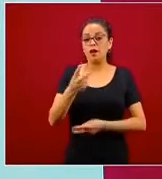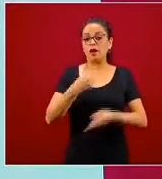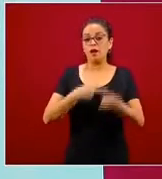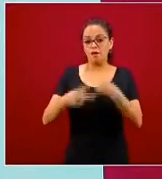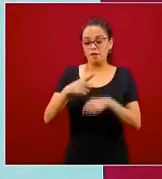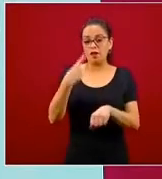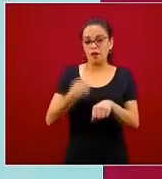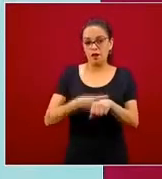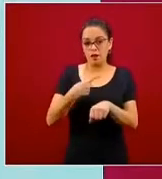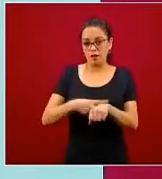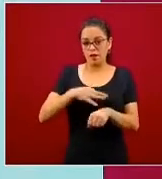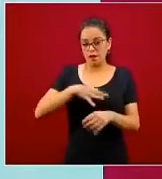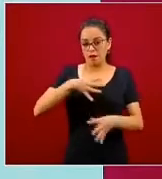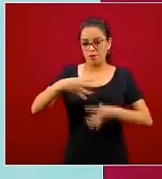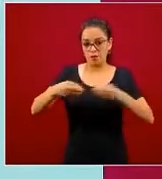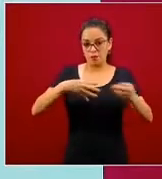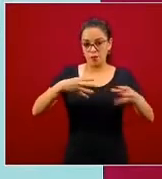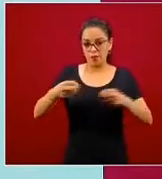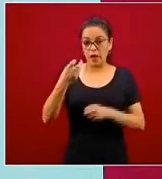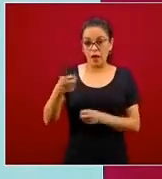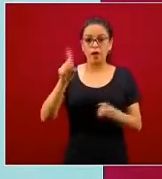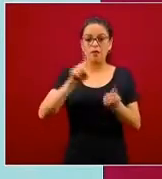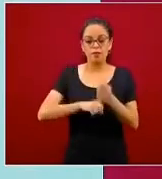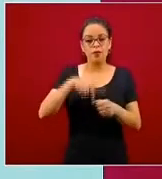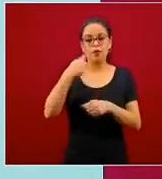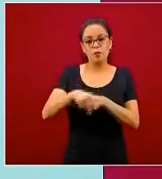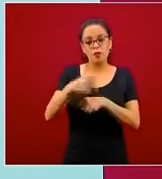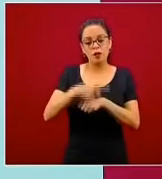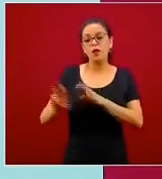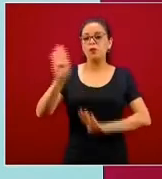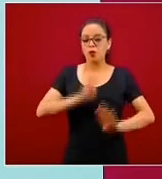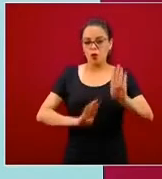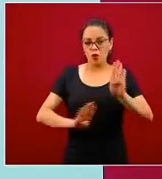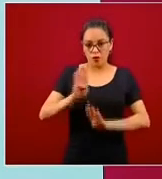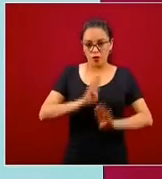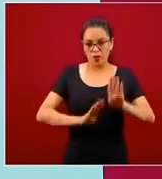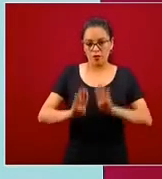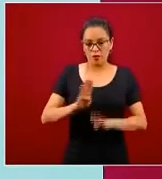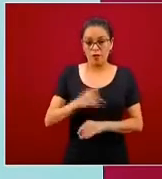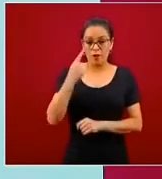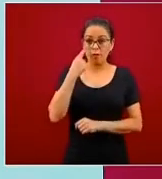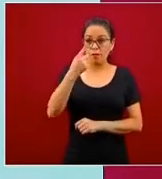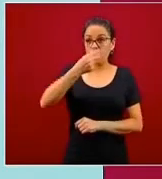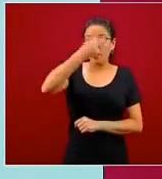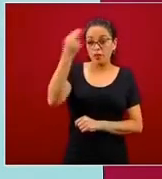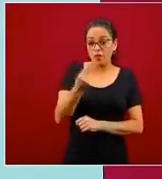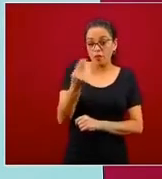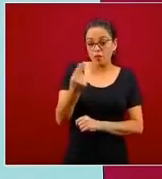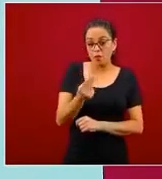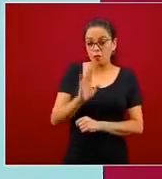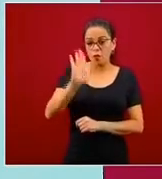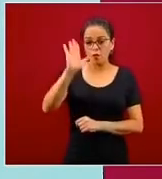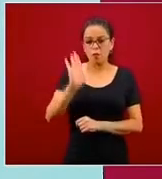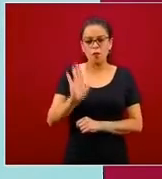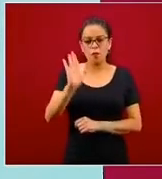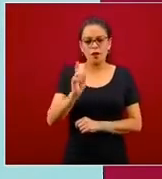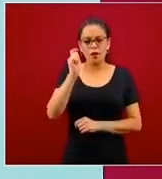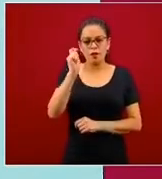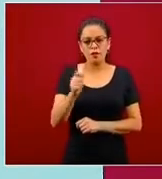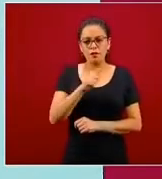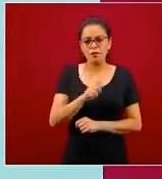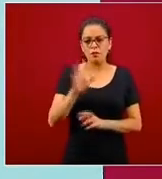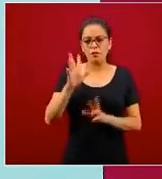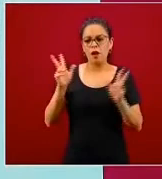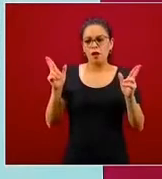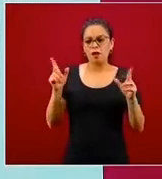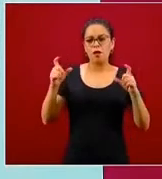Siempre que waste vean that esto, cause habla de diseases. Whenever riesgo you biológico. see this, Riesgo this biológico. is Cuando talking vean about este a signo, que biological parece como risk. un cangrejo This con un